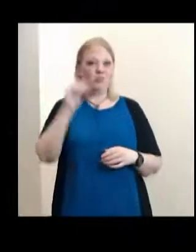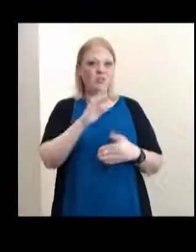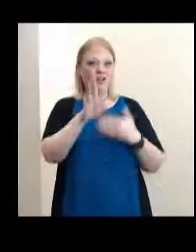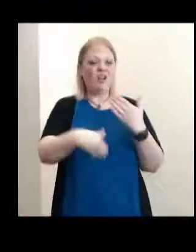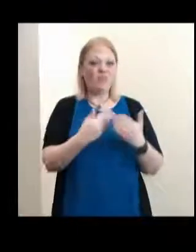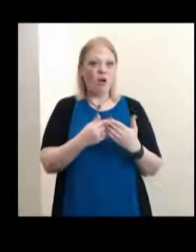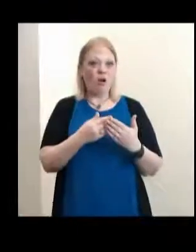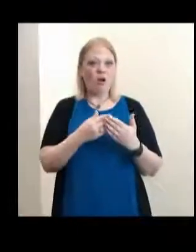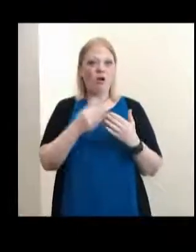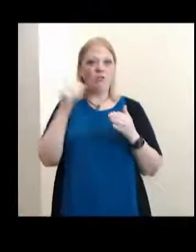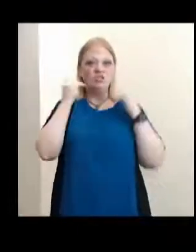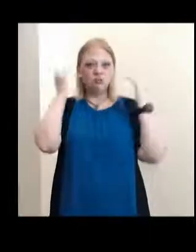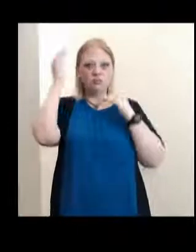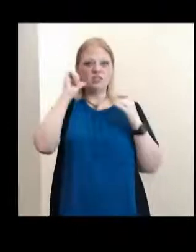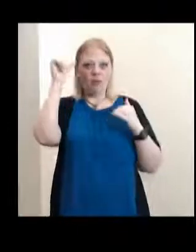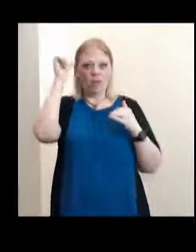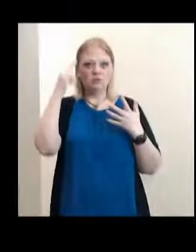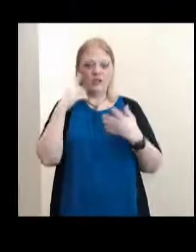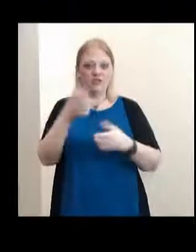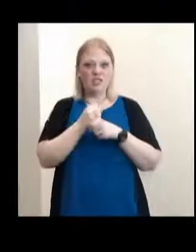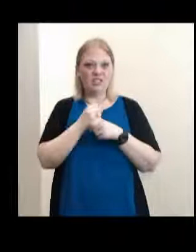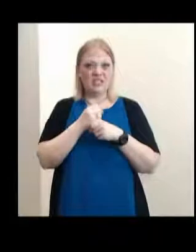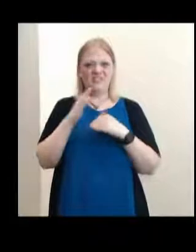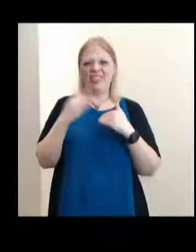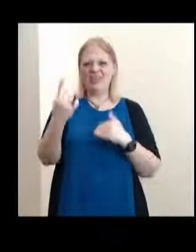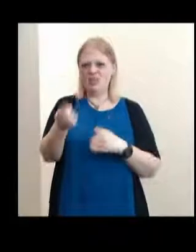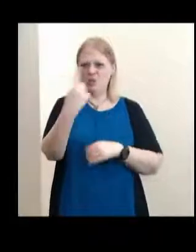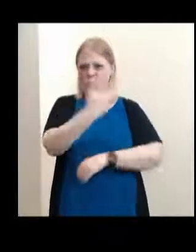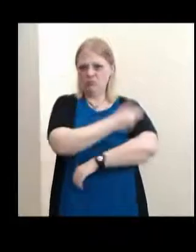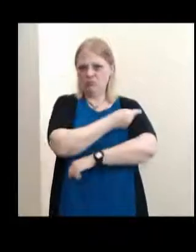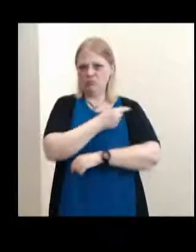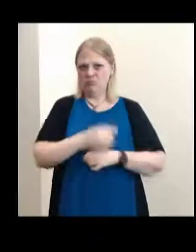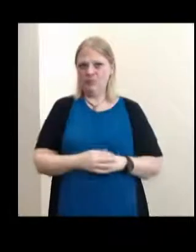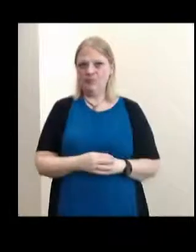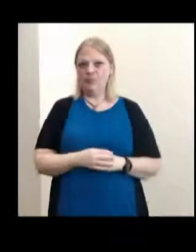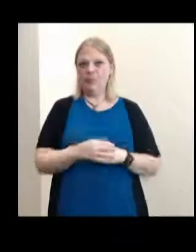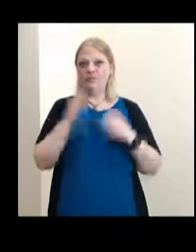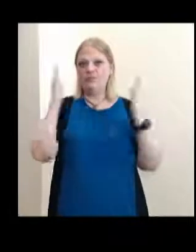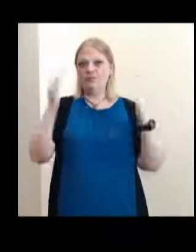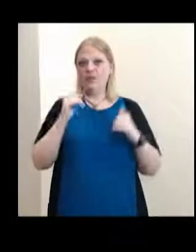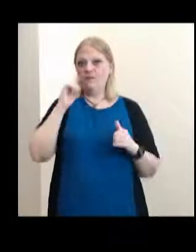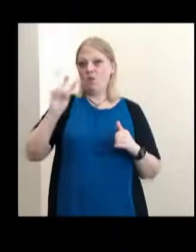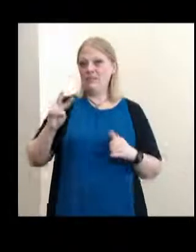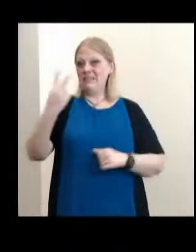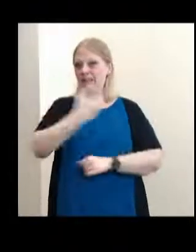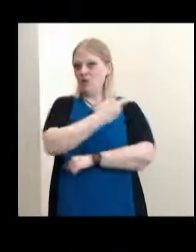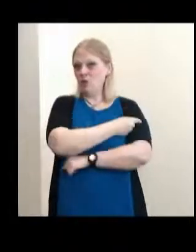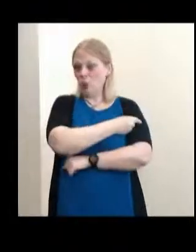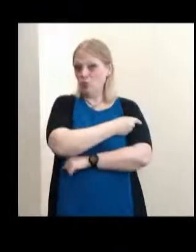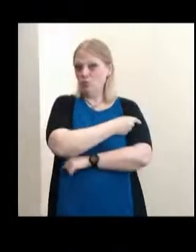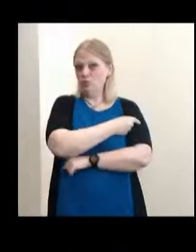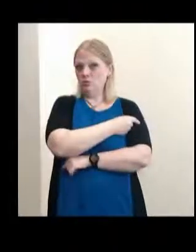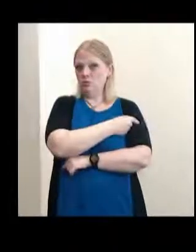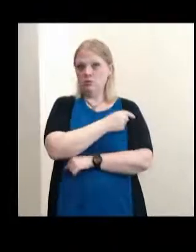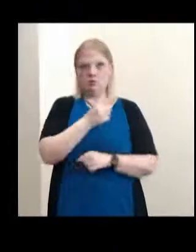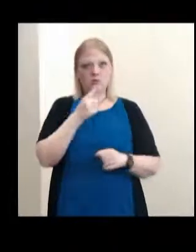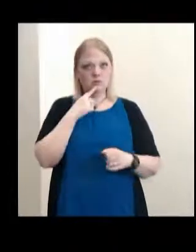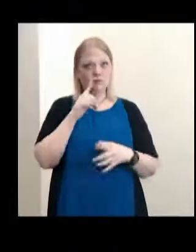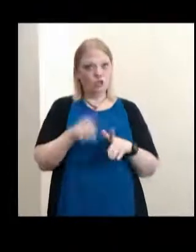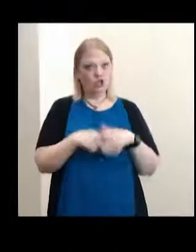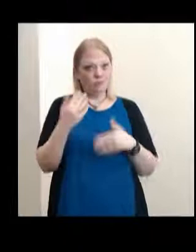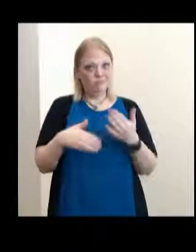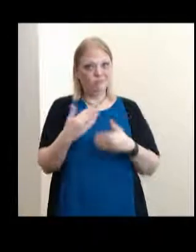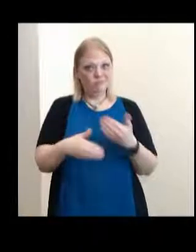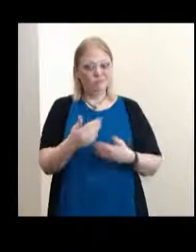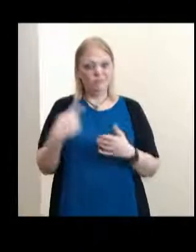of all adults have received at least one dose of vaccine. And then for the second vaccine, we're making headway.